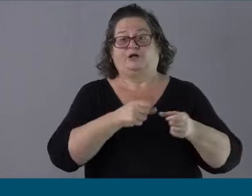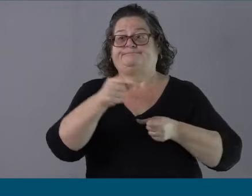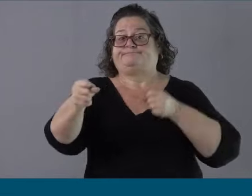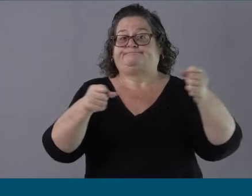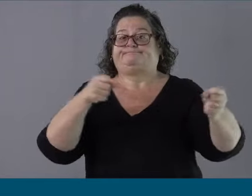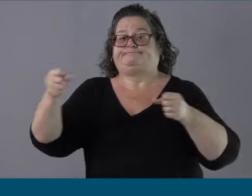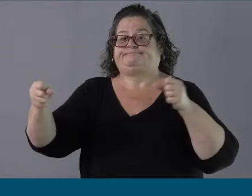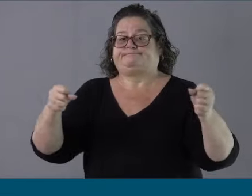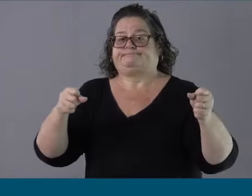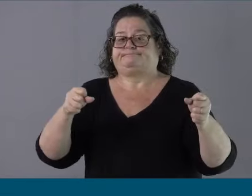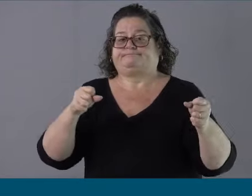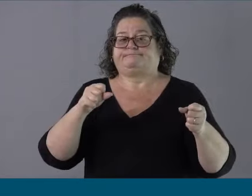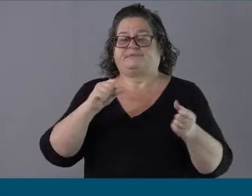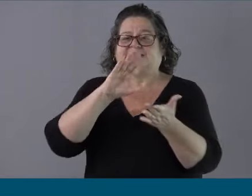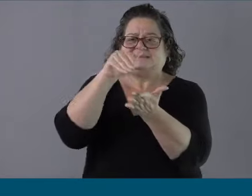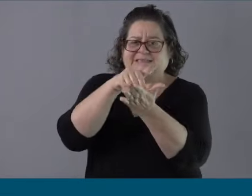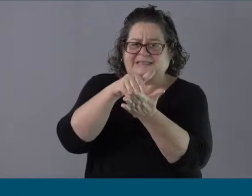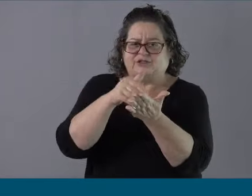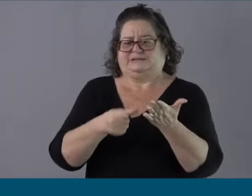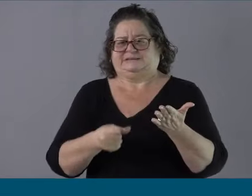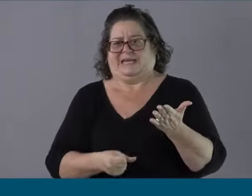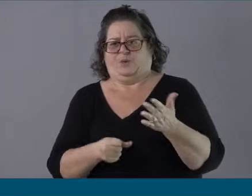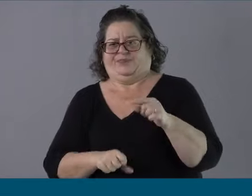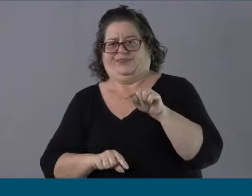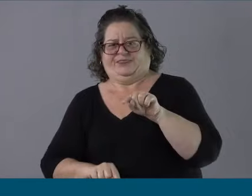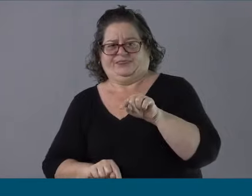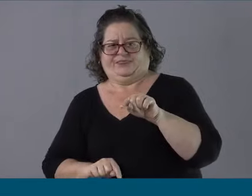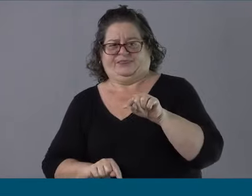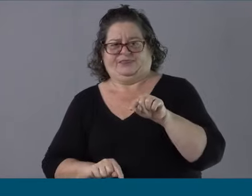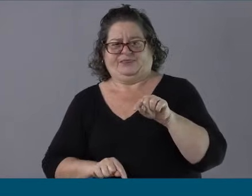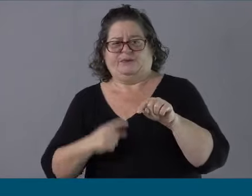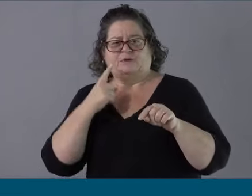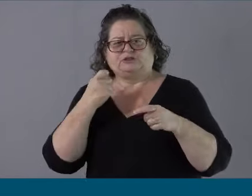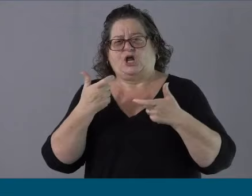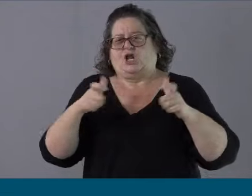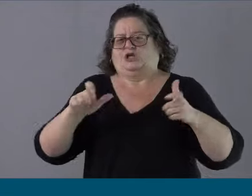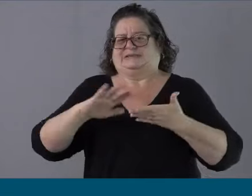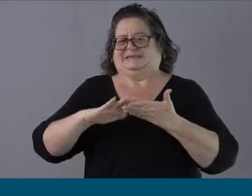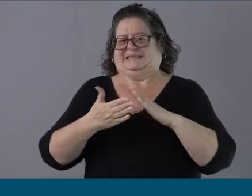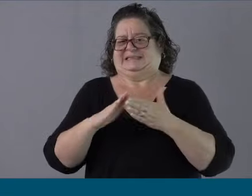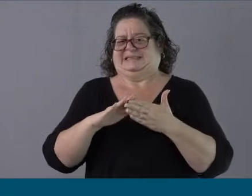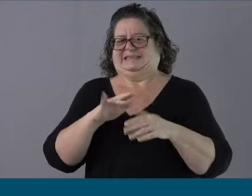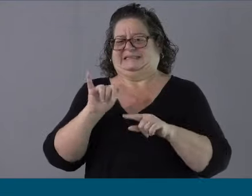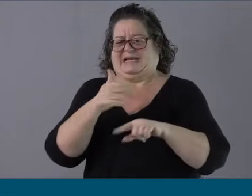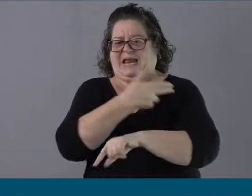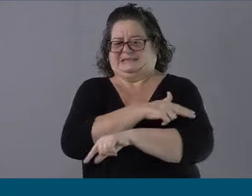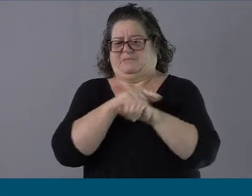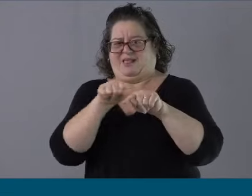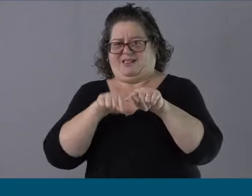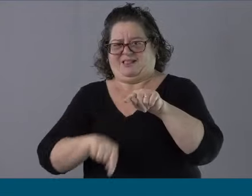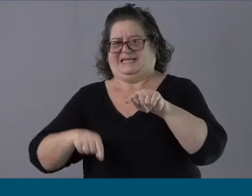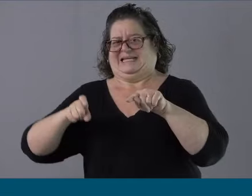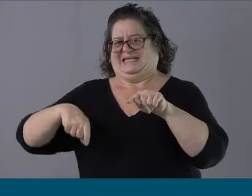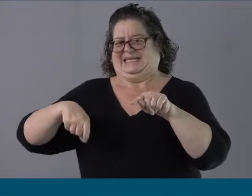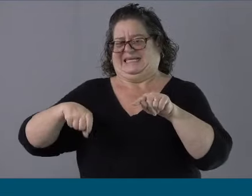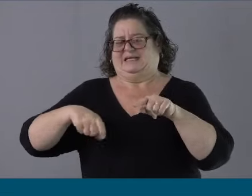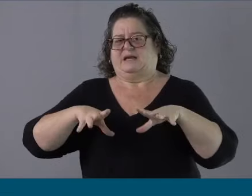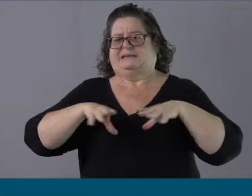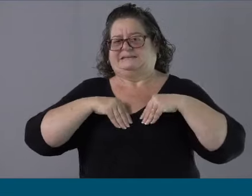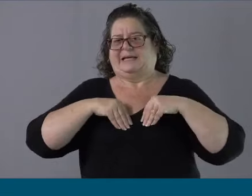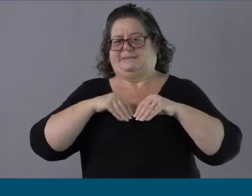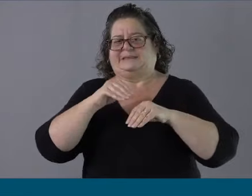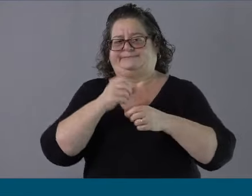high acuity metropolitan hospitals are taking a significant amount of the transferred patients. The other